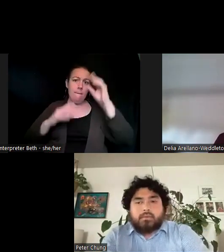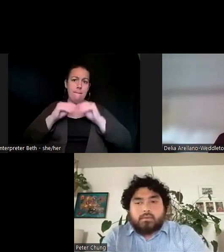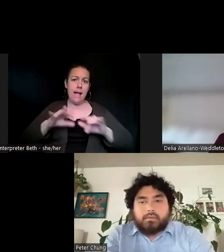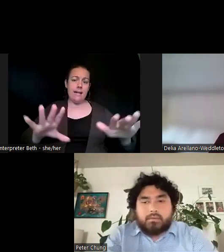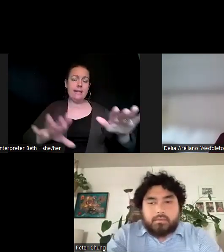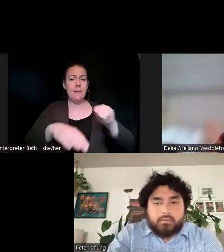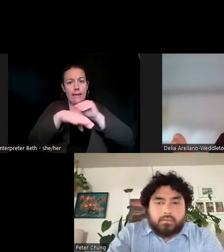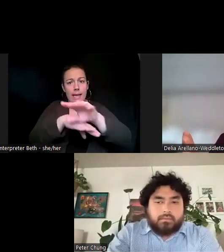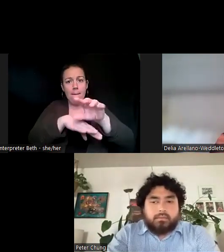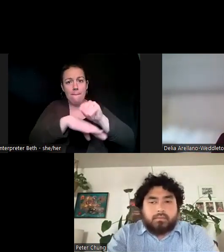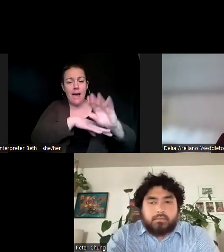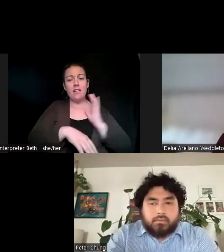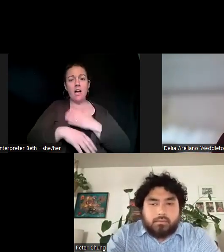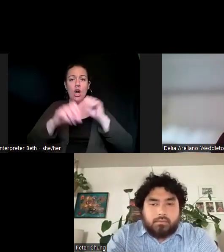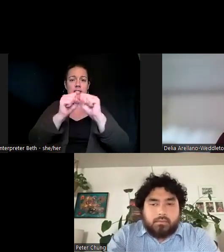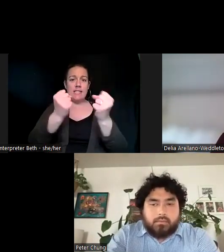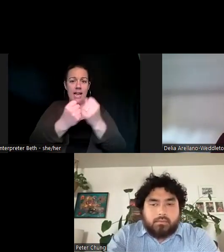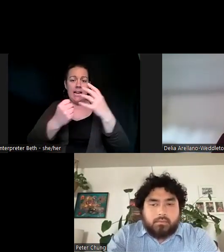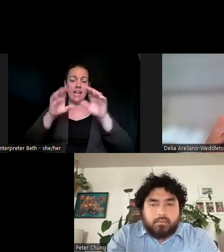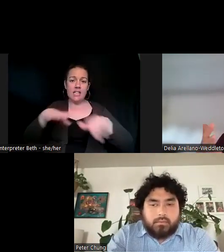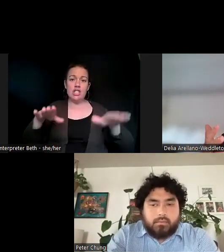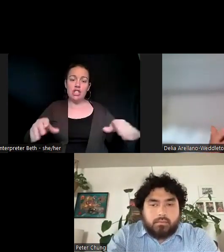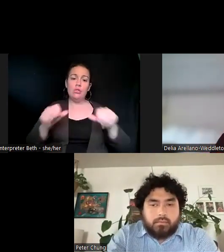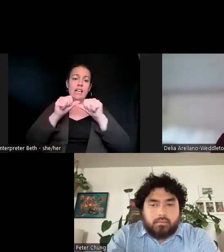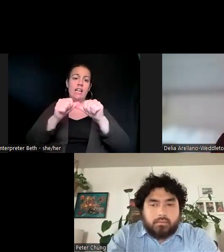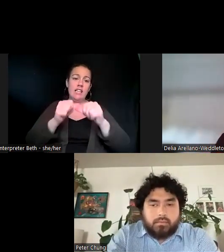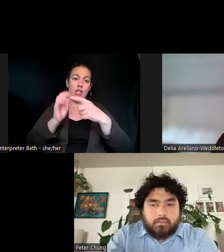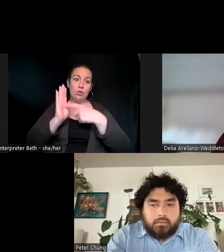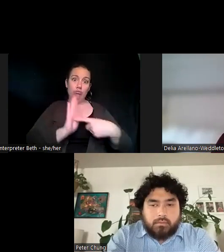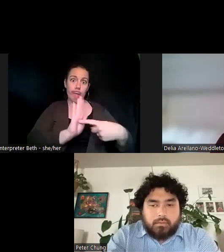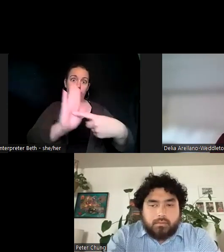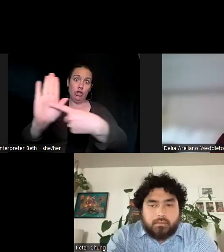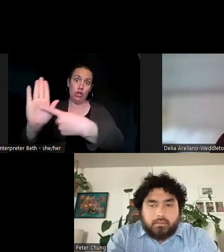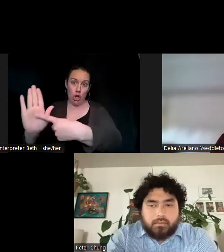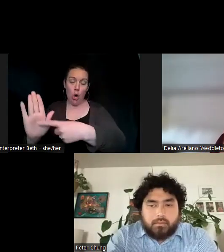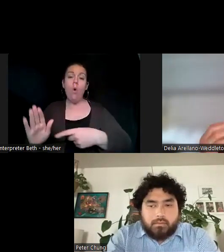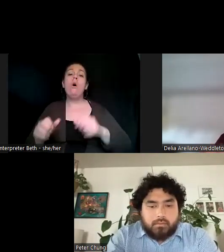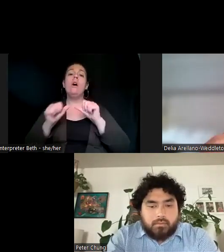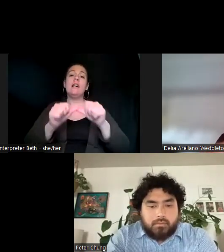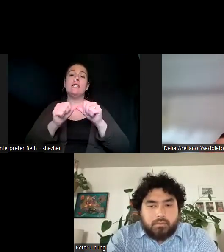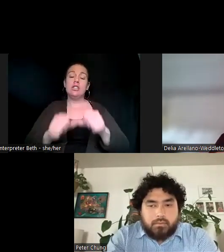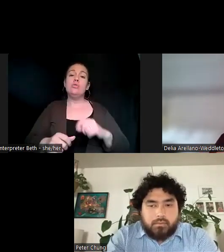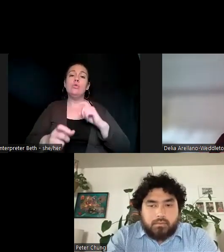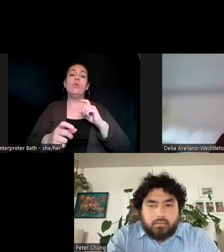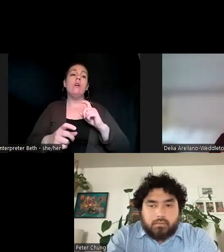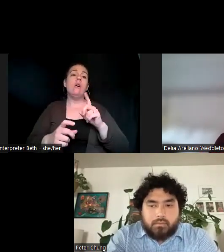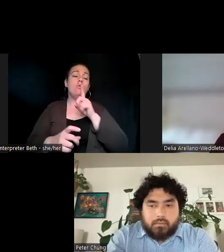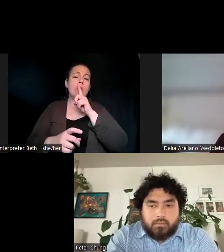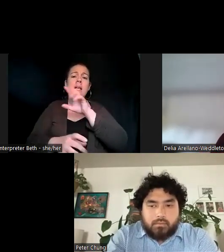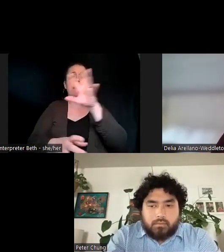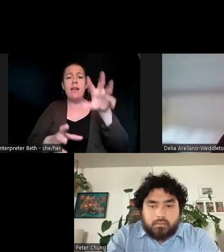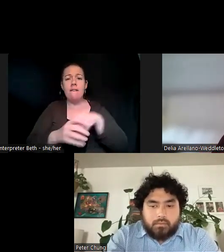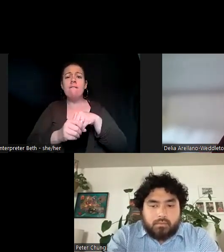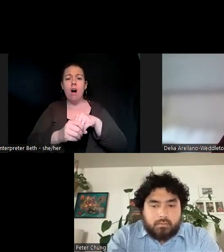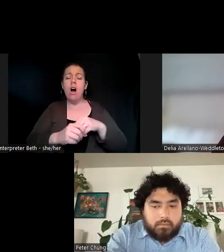on our children, continues to unfold, I'm going to encourage all of us to contribute to a story that shows that we really did rally around